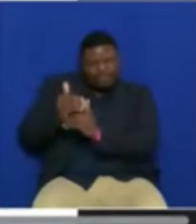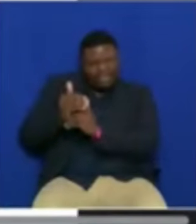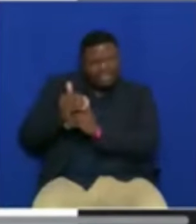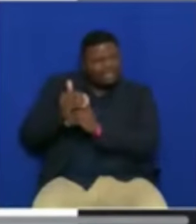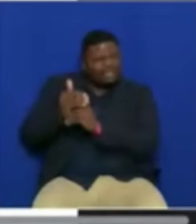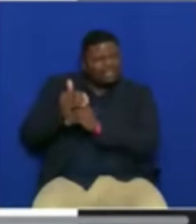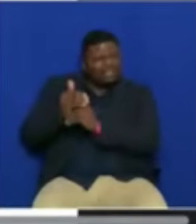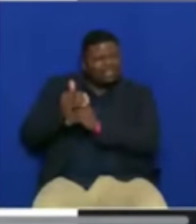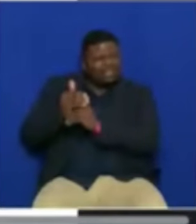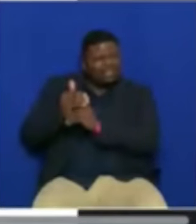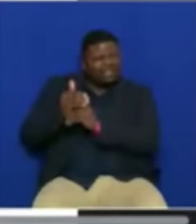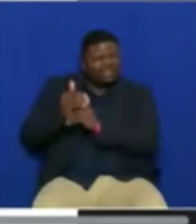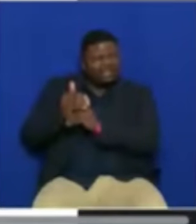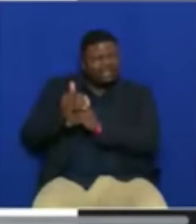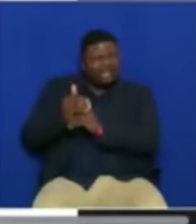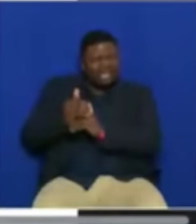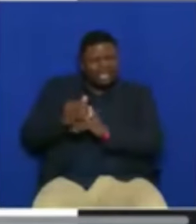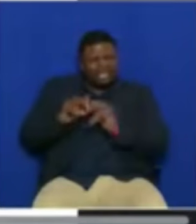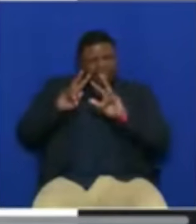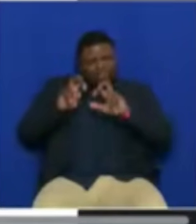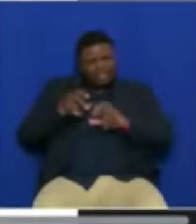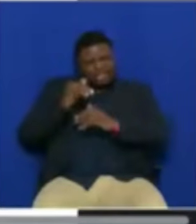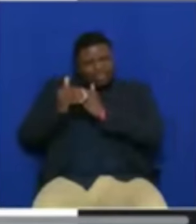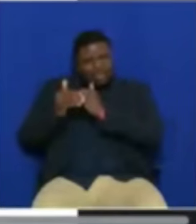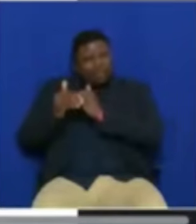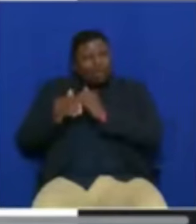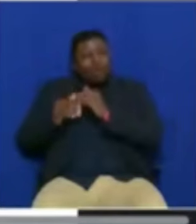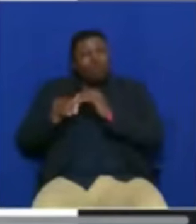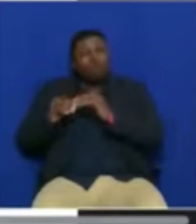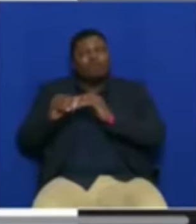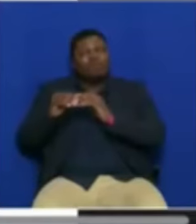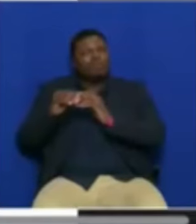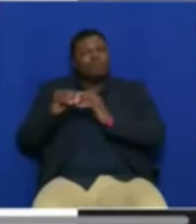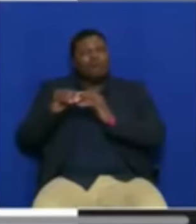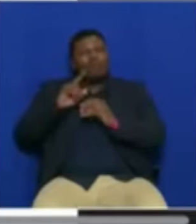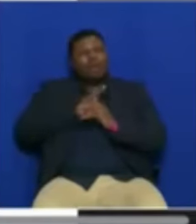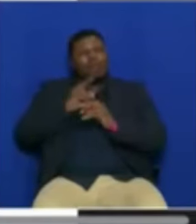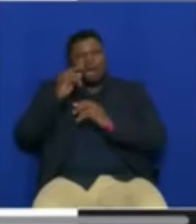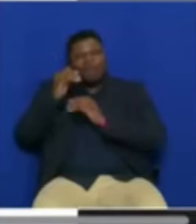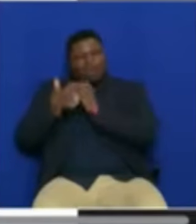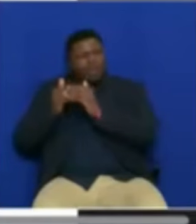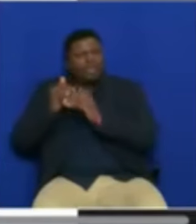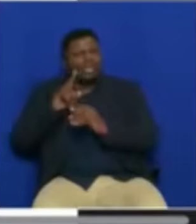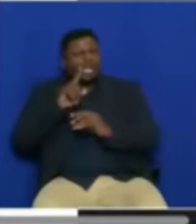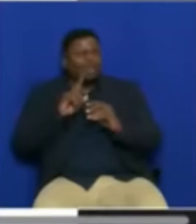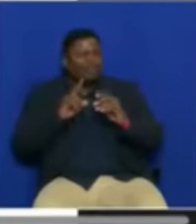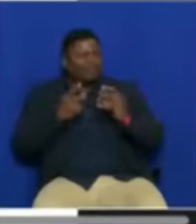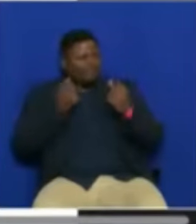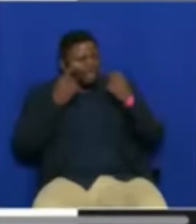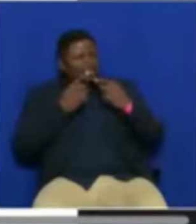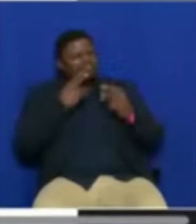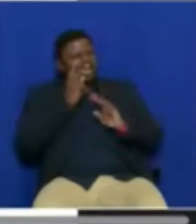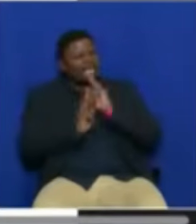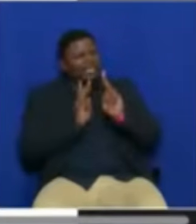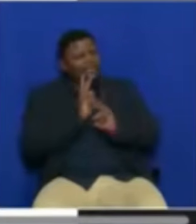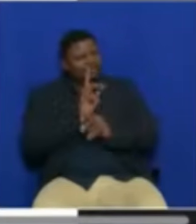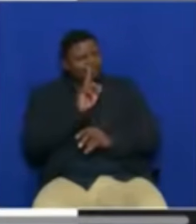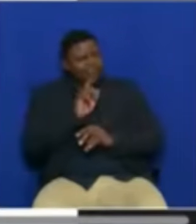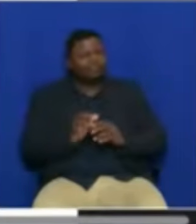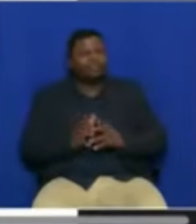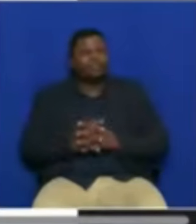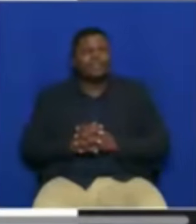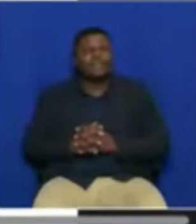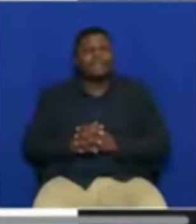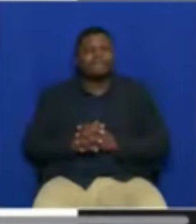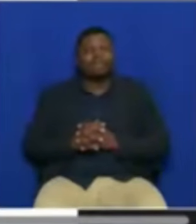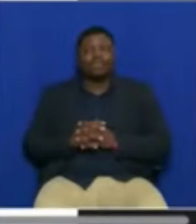Can I get your question, Councillor? Okay. The target of your investigation here, as regards vetting and security